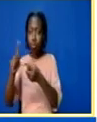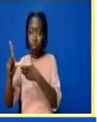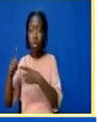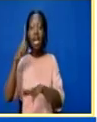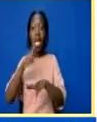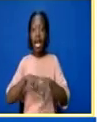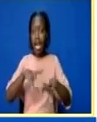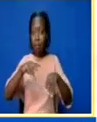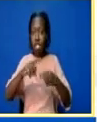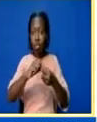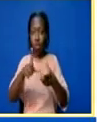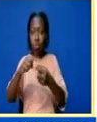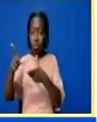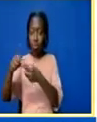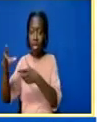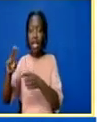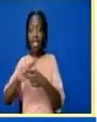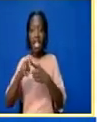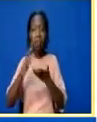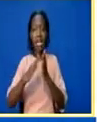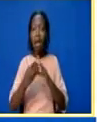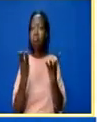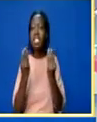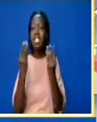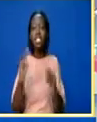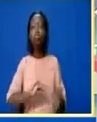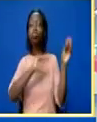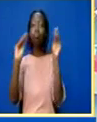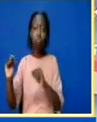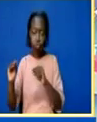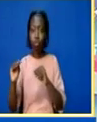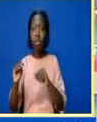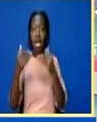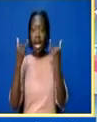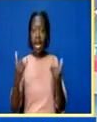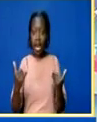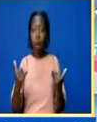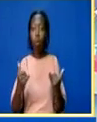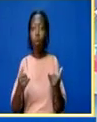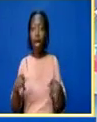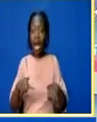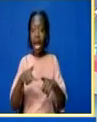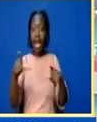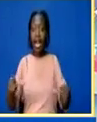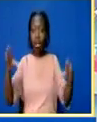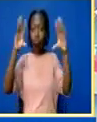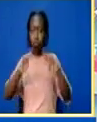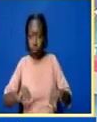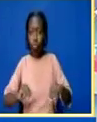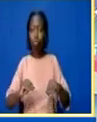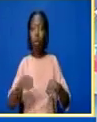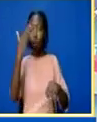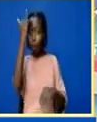they become loose, it's very easy to transport them. Yes. So landslides are formed as a result or occur as a result